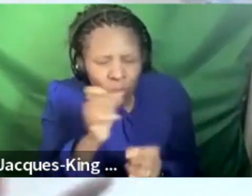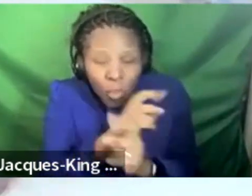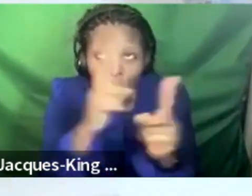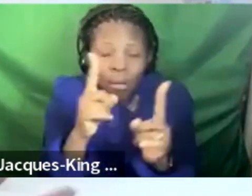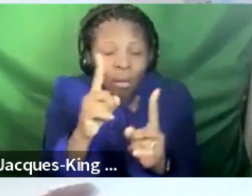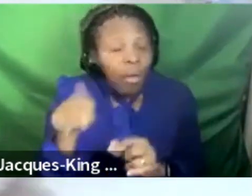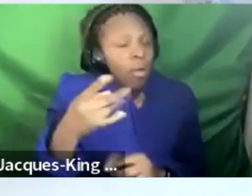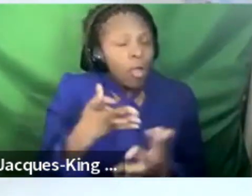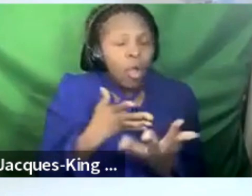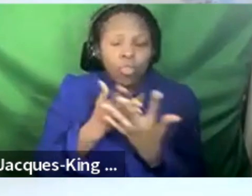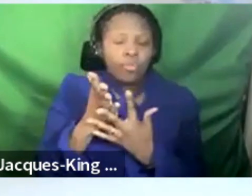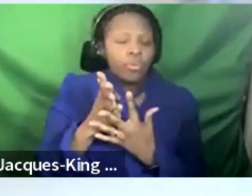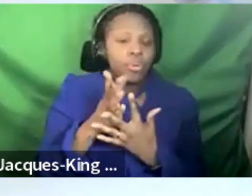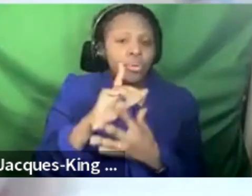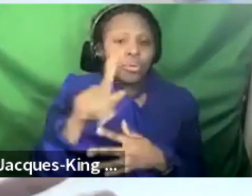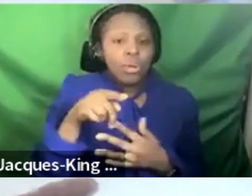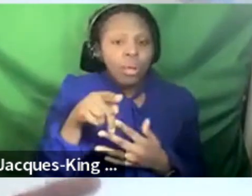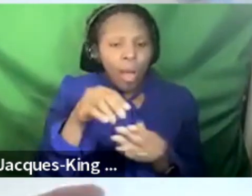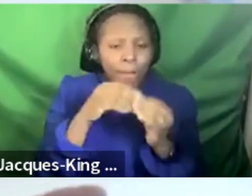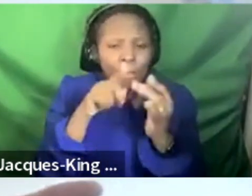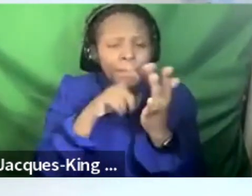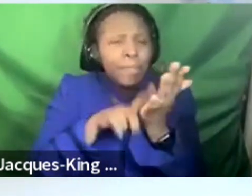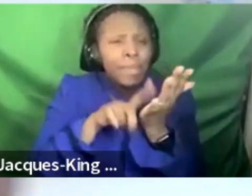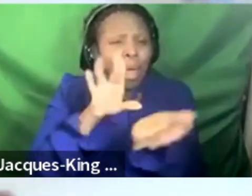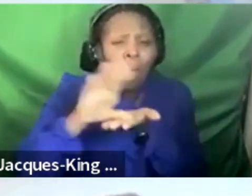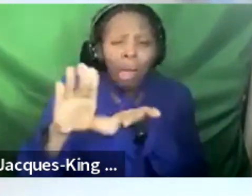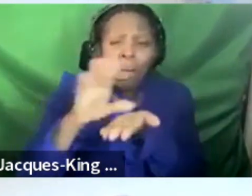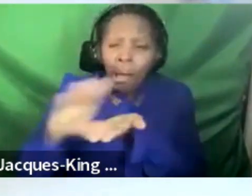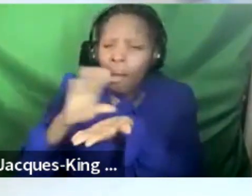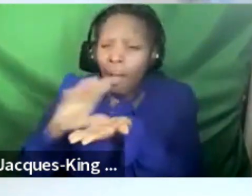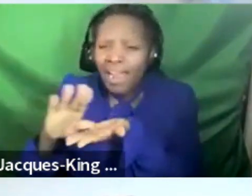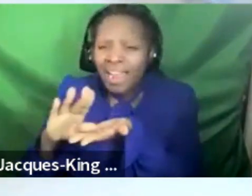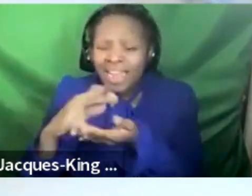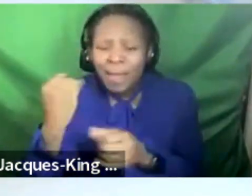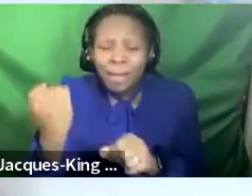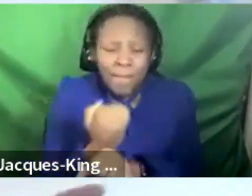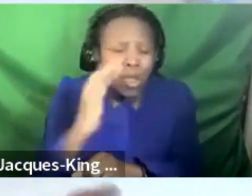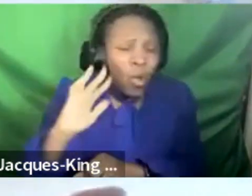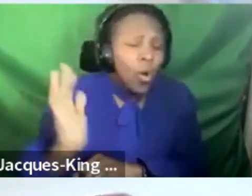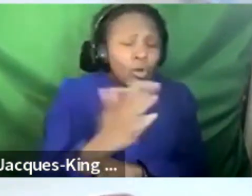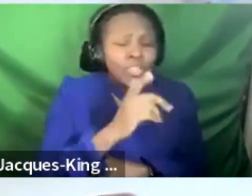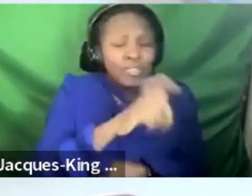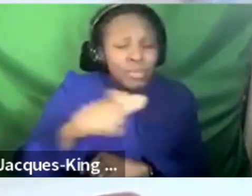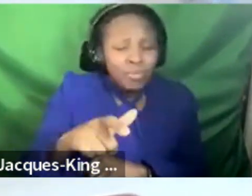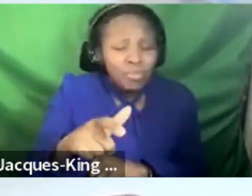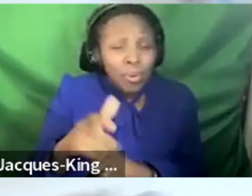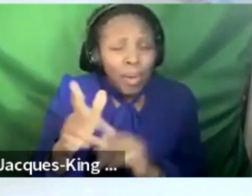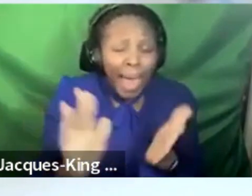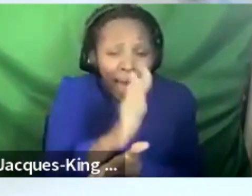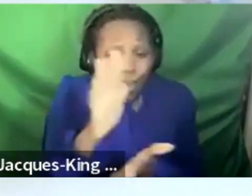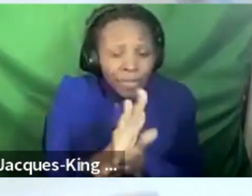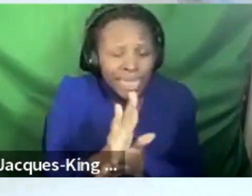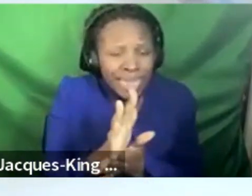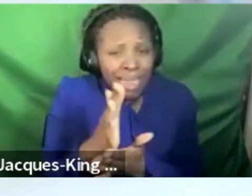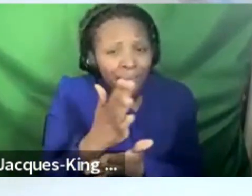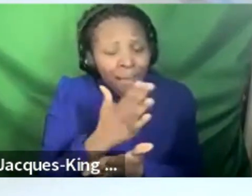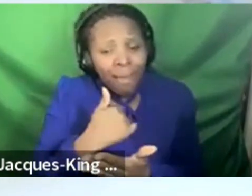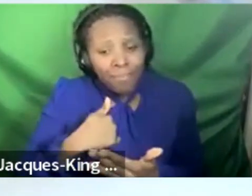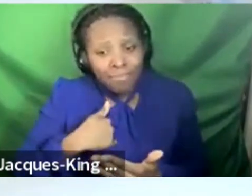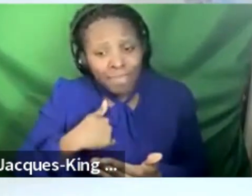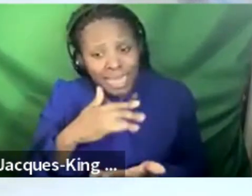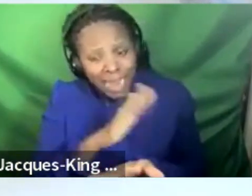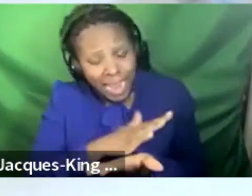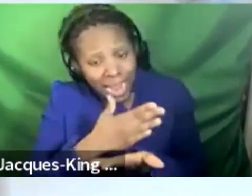the morning and think, I can't get through this. I can't pay all these bills. I can't make all these people happy. I can't keep myself clean as well. I can't do all of